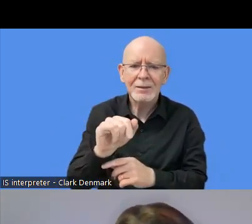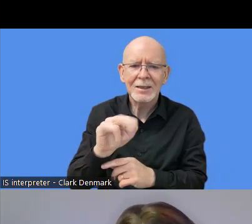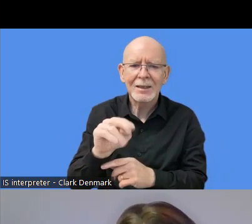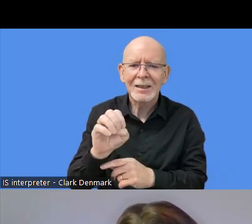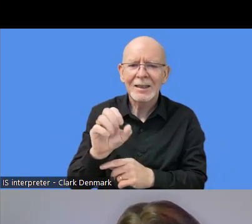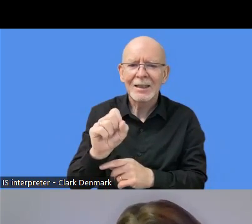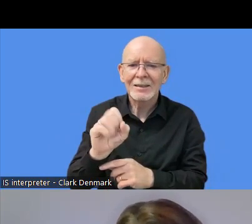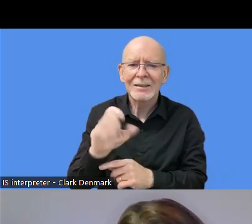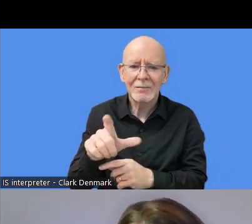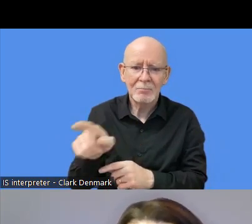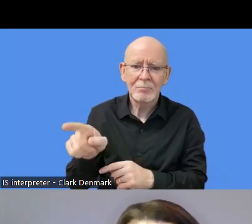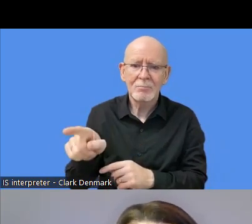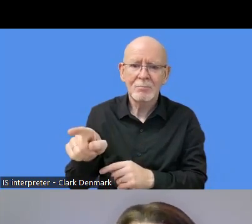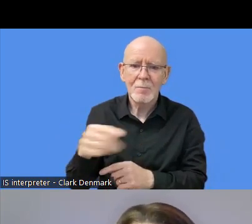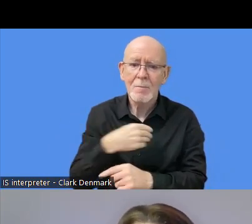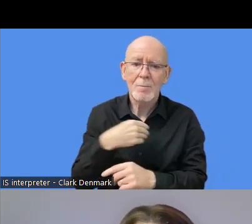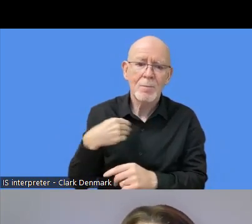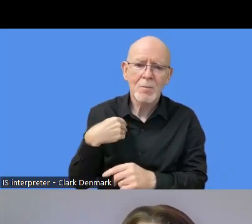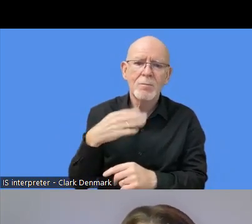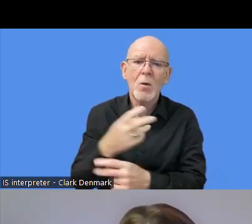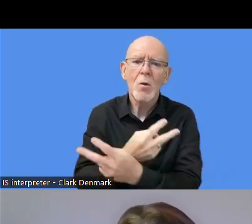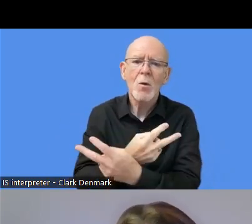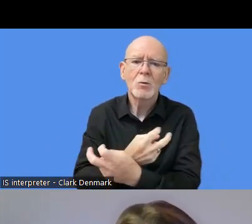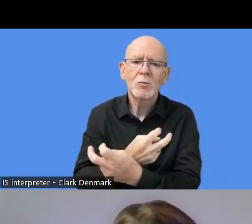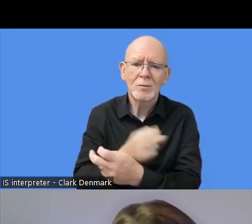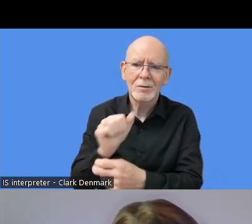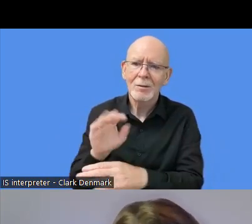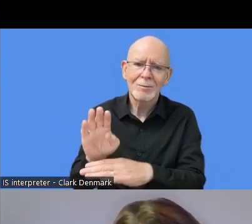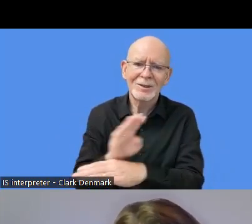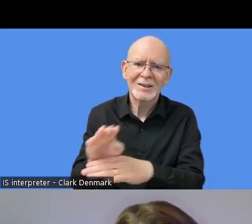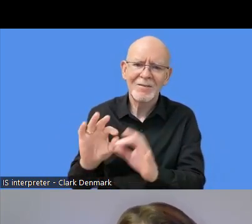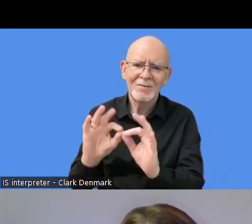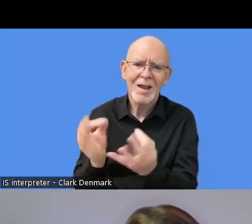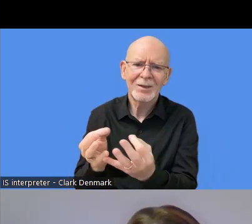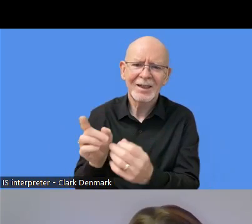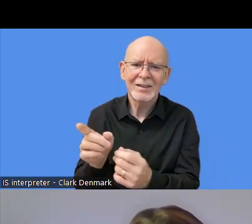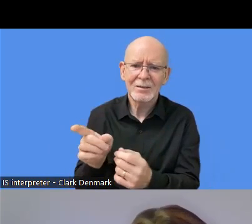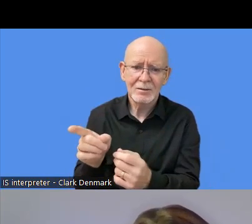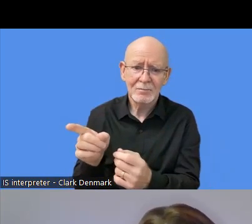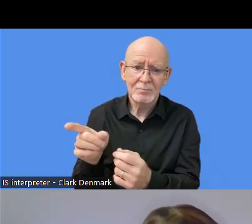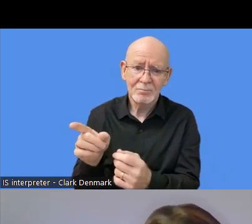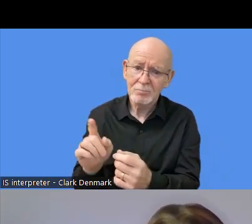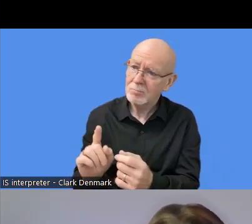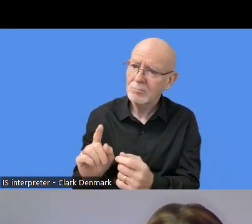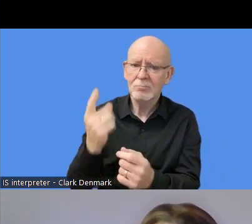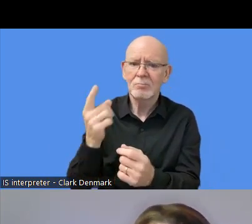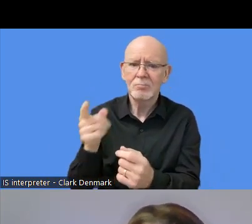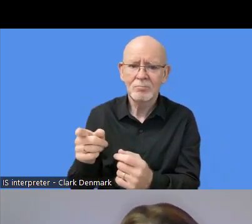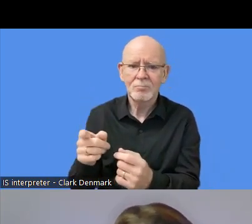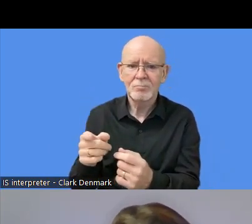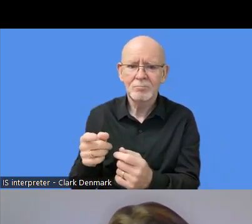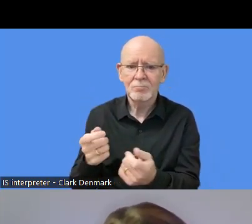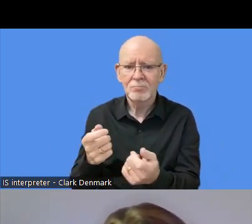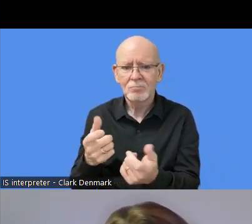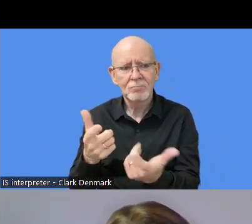more than 10,000 employees in Europe. And disability and inclusion has always been very important for Martin already